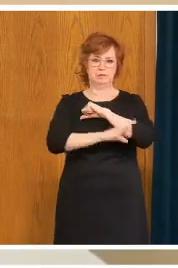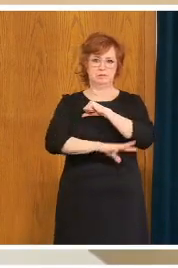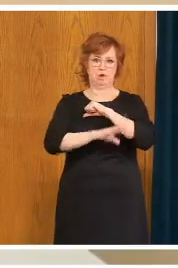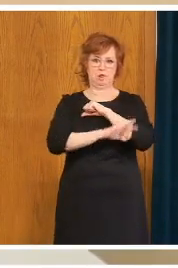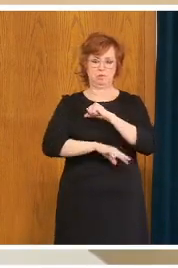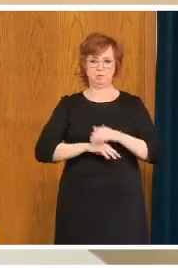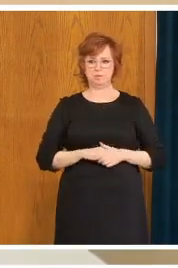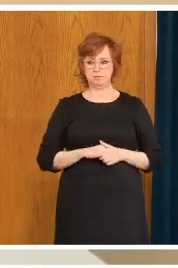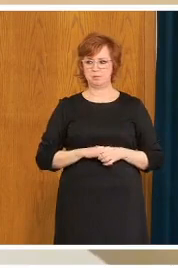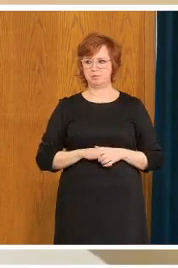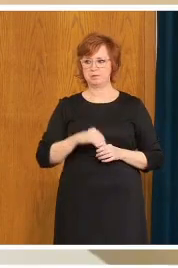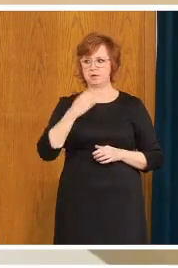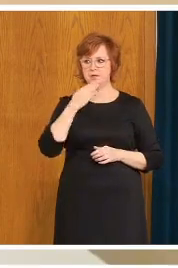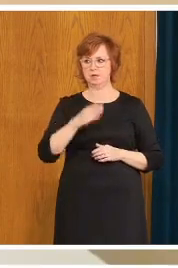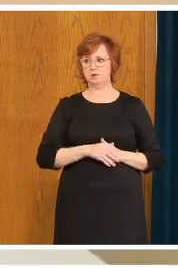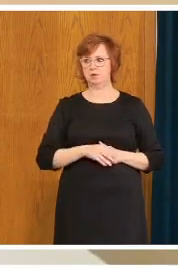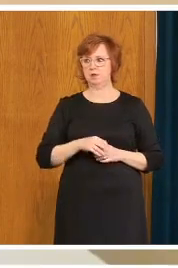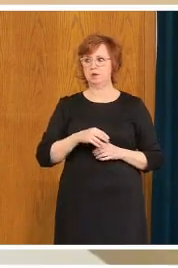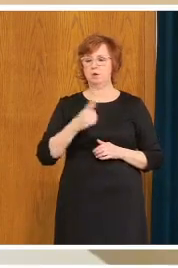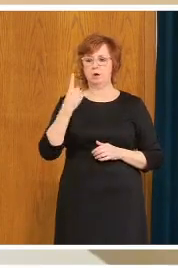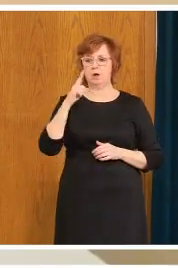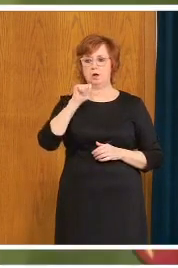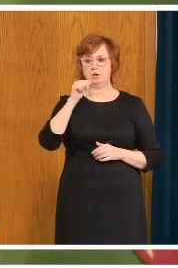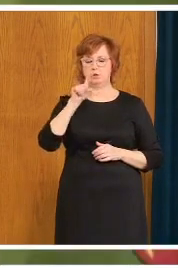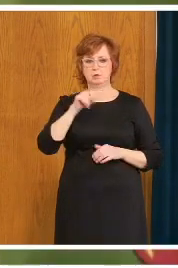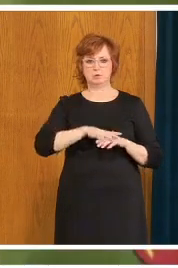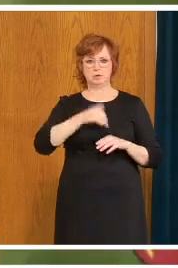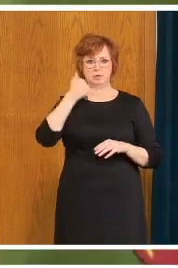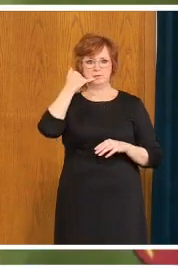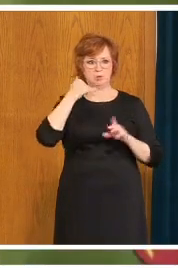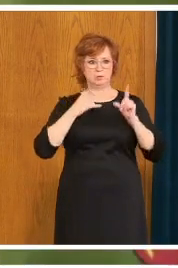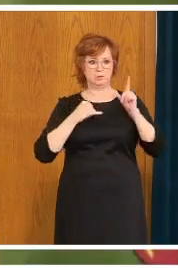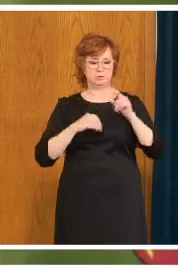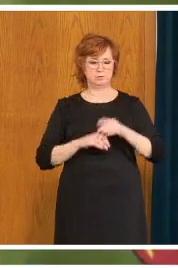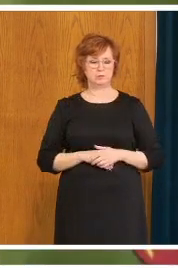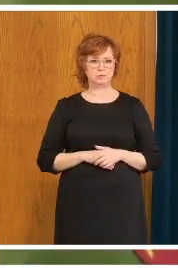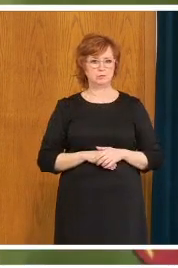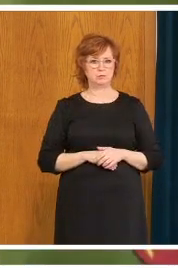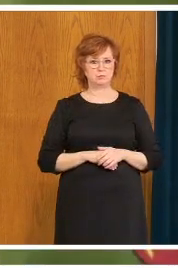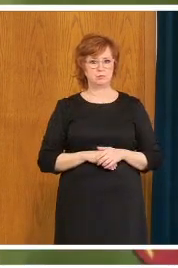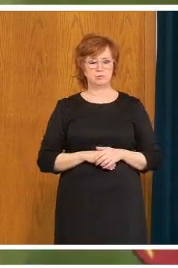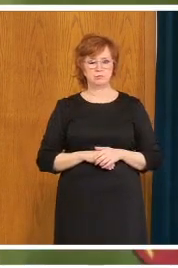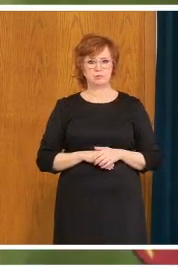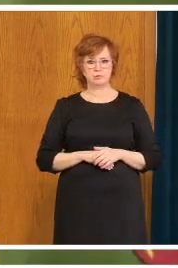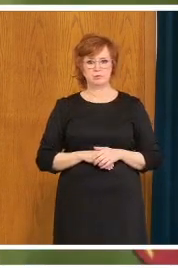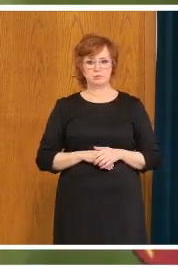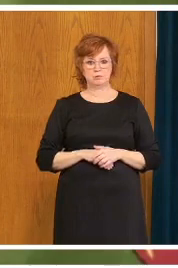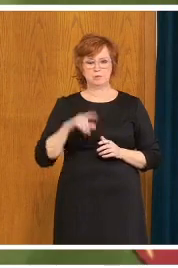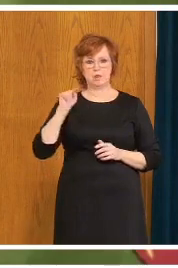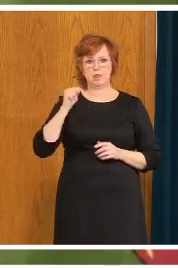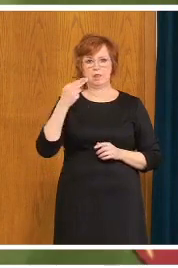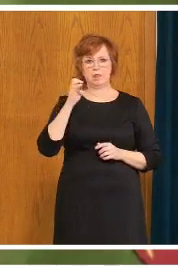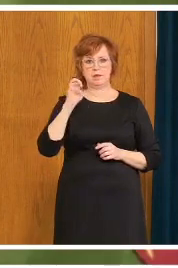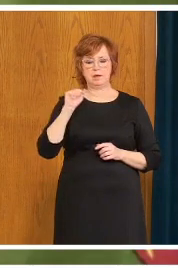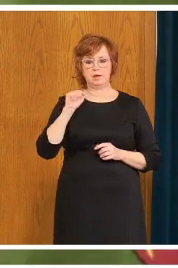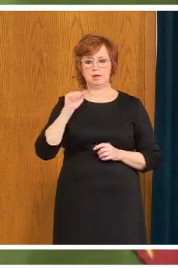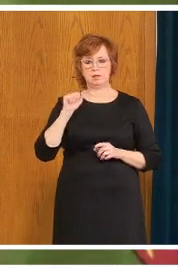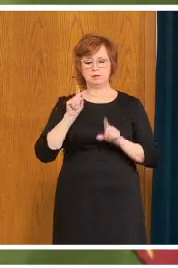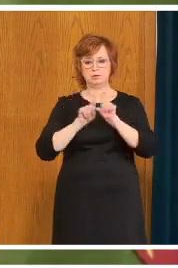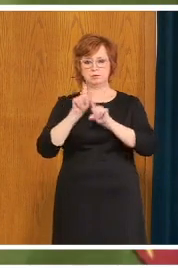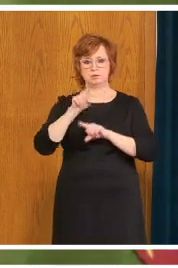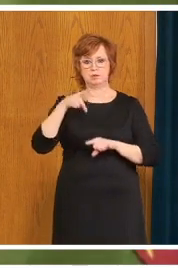you. And we'll take another question on the phone line. We have Thea James with the